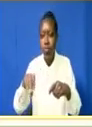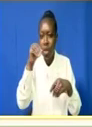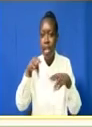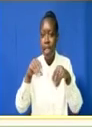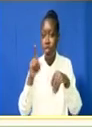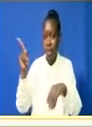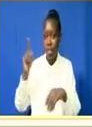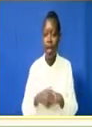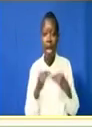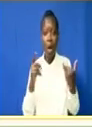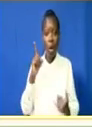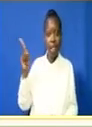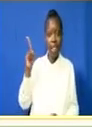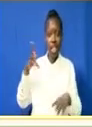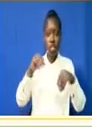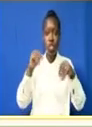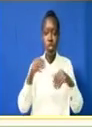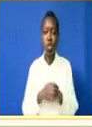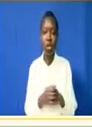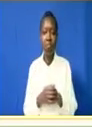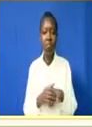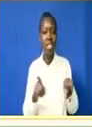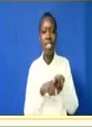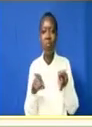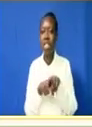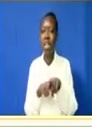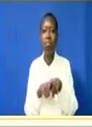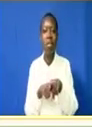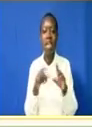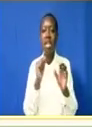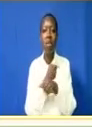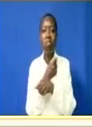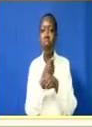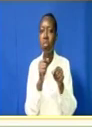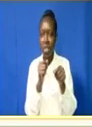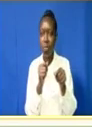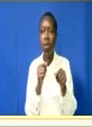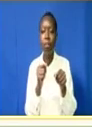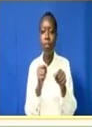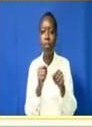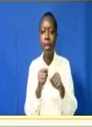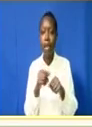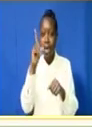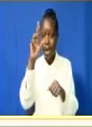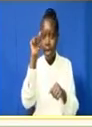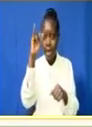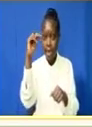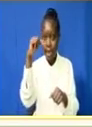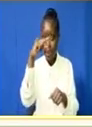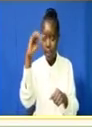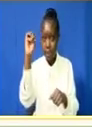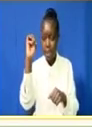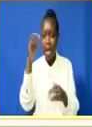soil, one, it has very poor drainage. Okay. Drainage, this is the ability of water to pass through